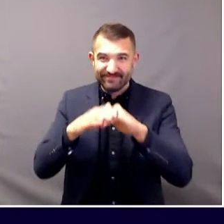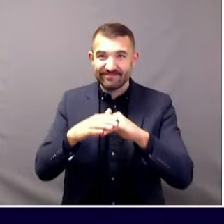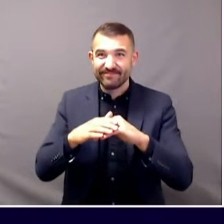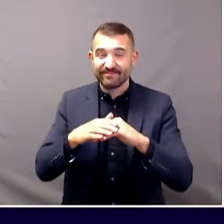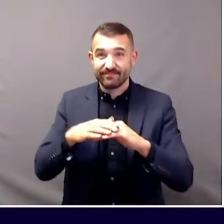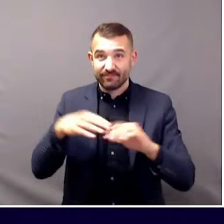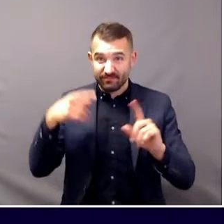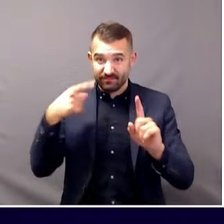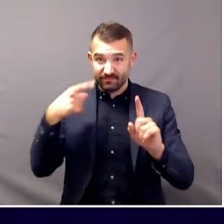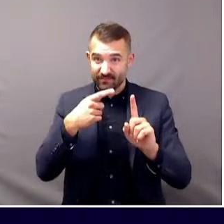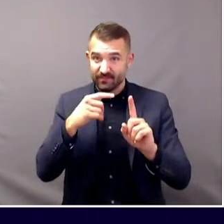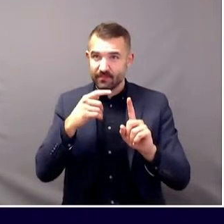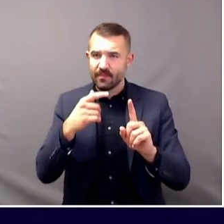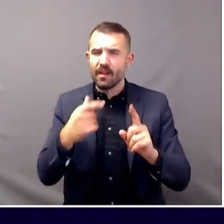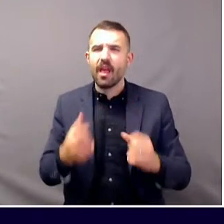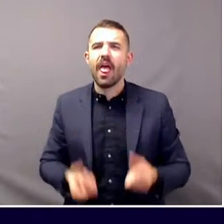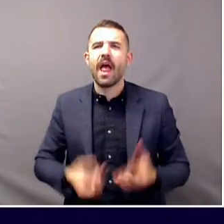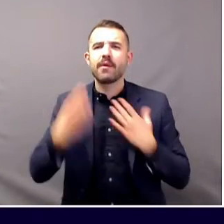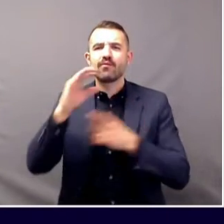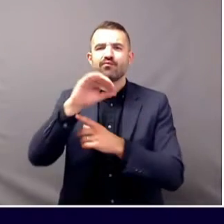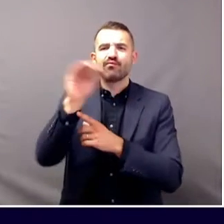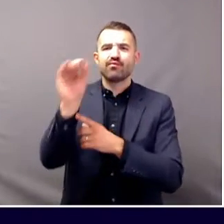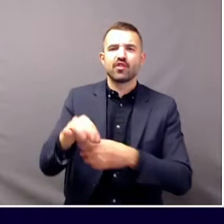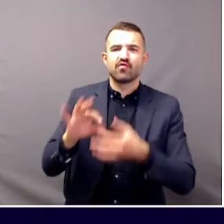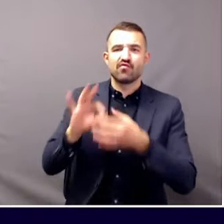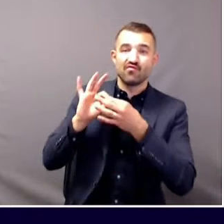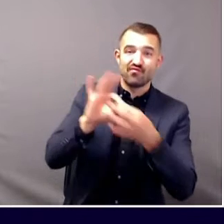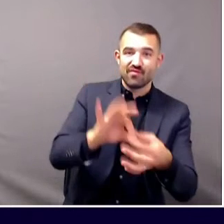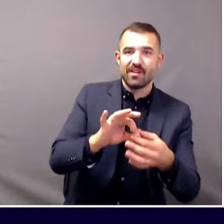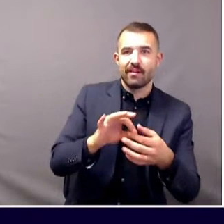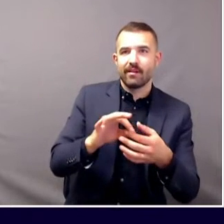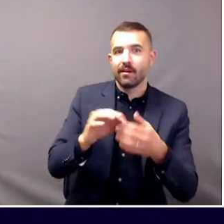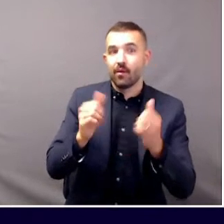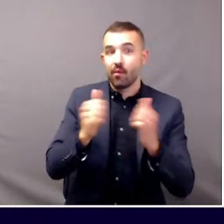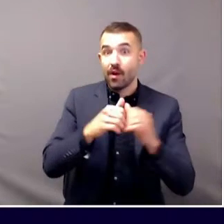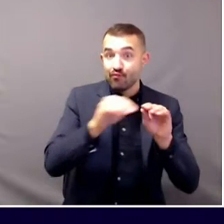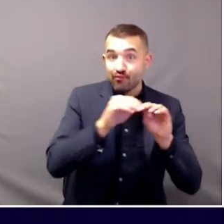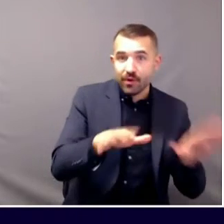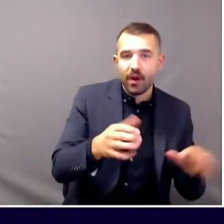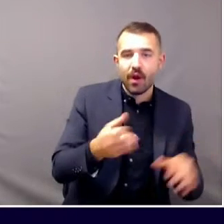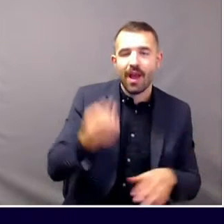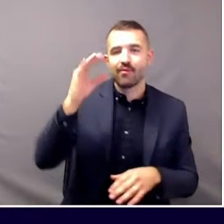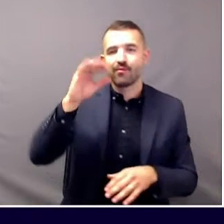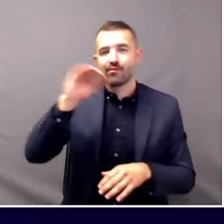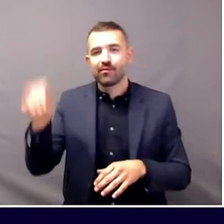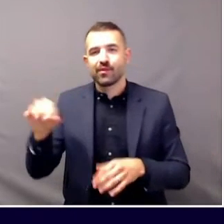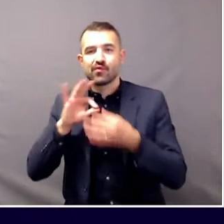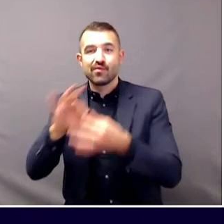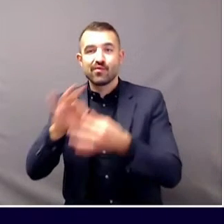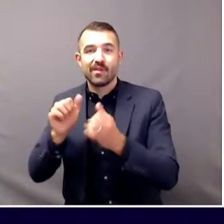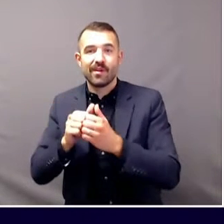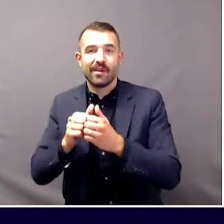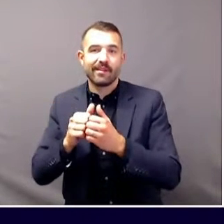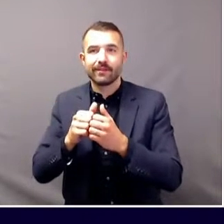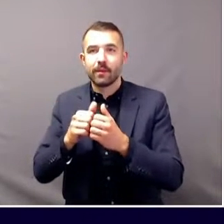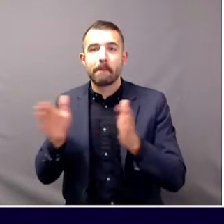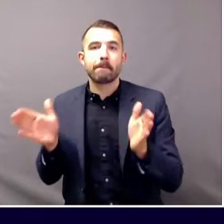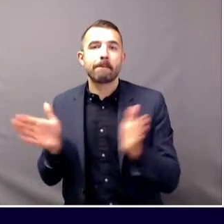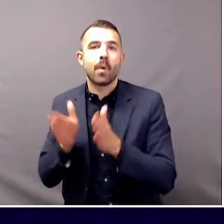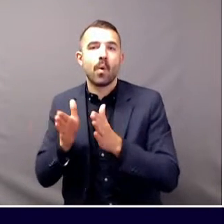as opposed to outbreaks, and just any sort of specific, broad data you can share about